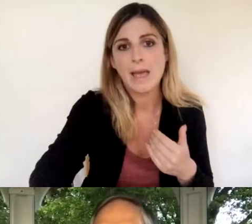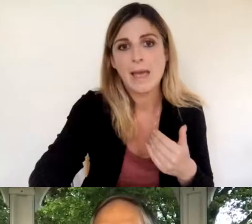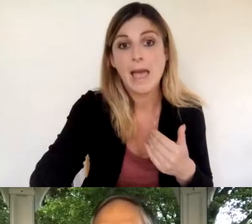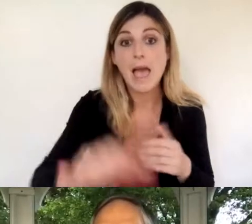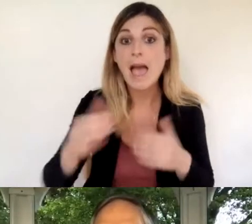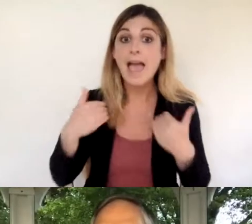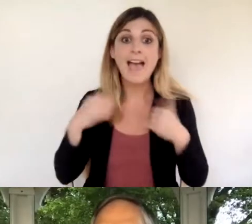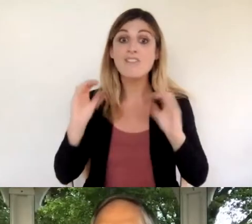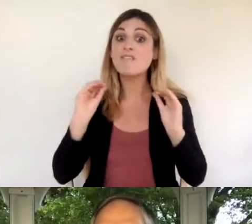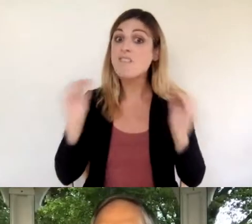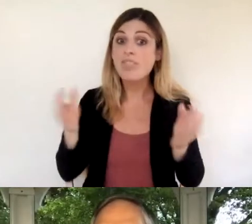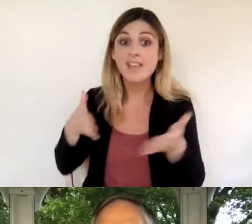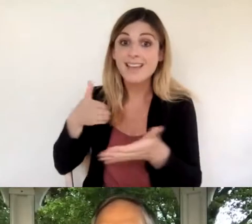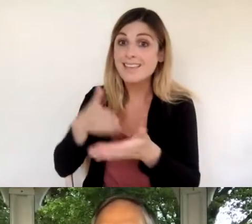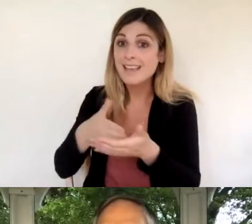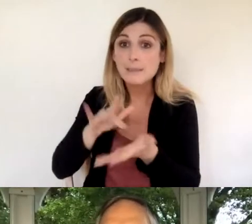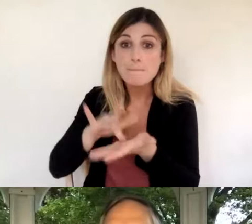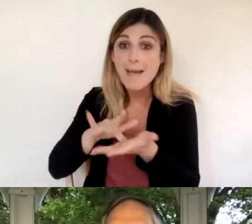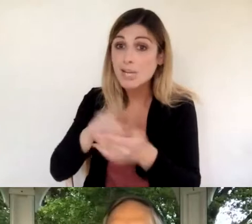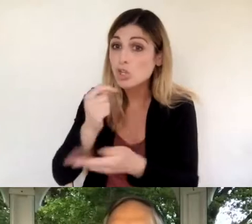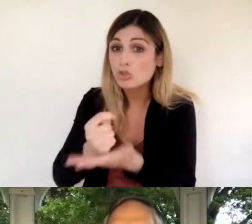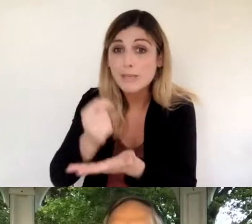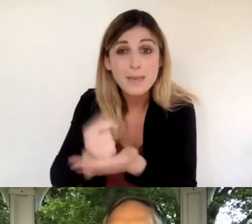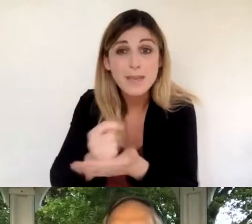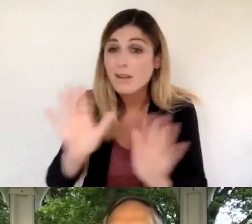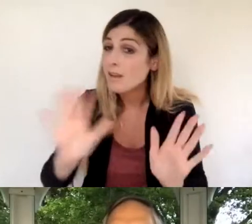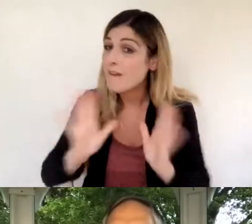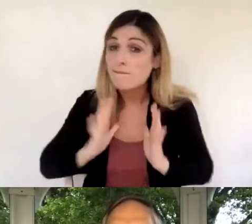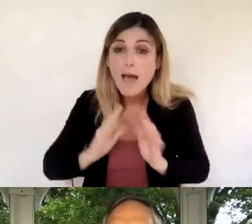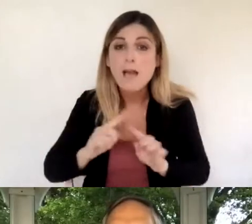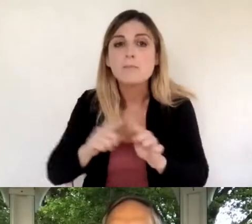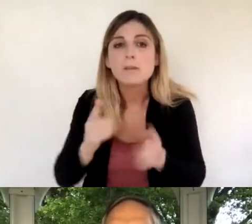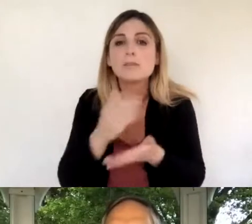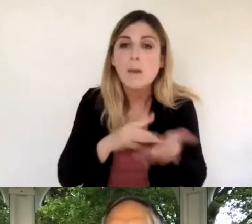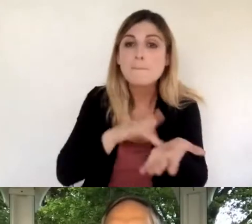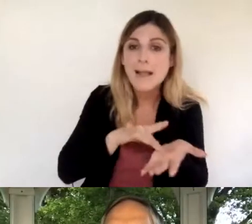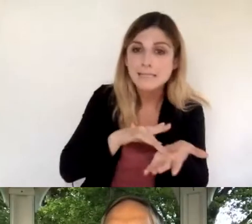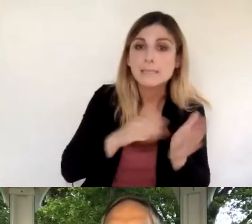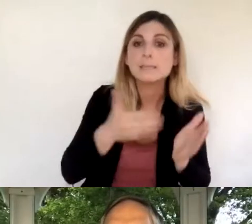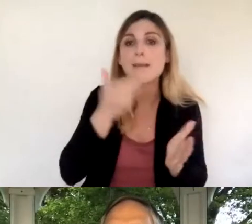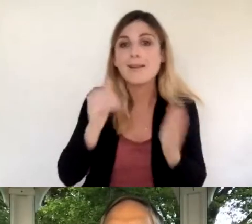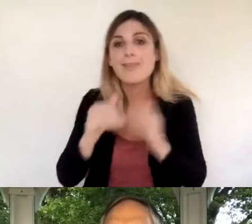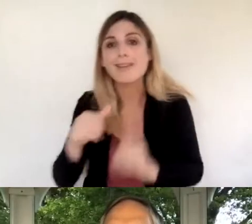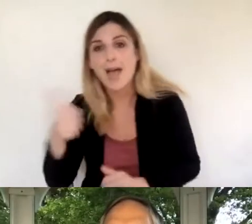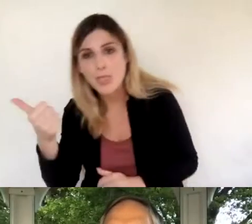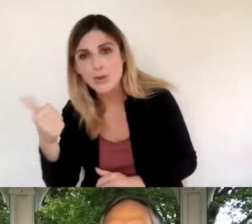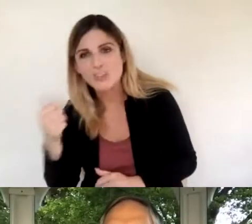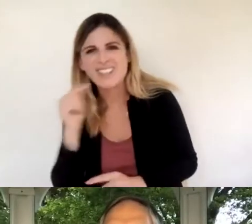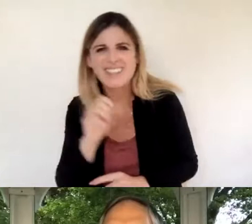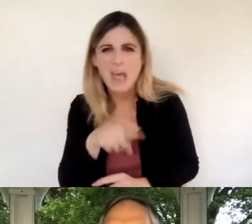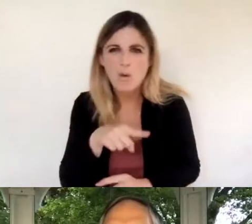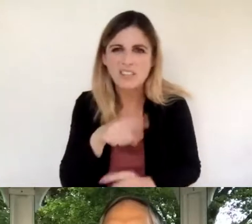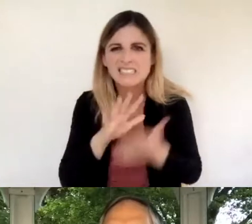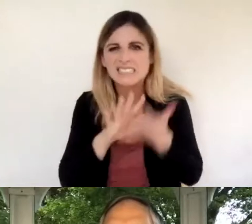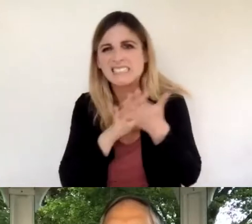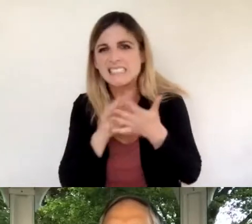against medical treatment, but there are some that are better than others. And this is one that I'm a little wary of. Sure. So